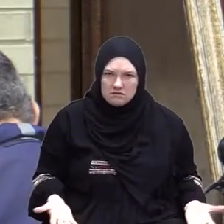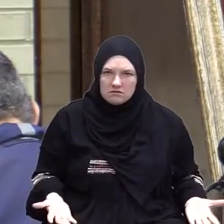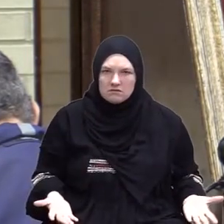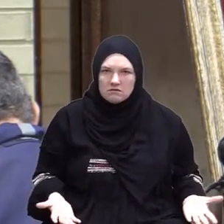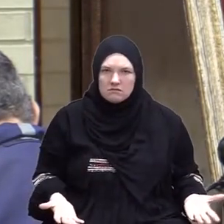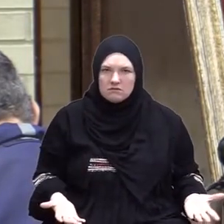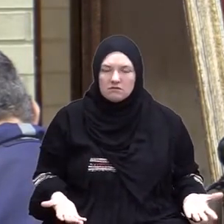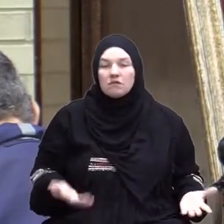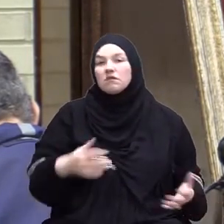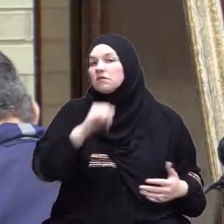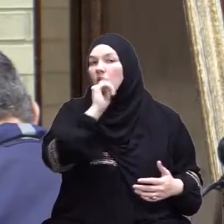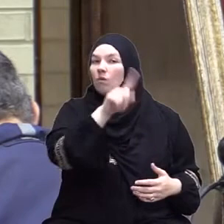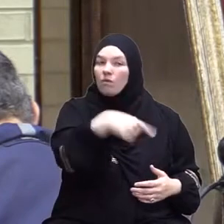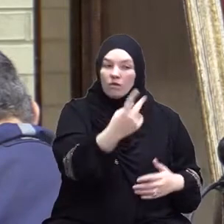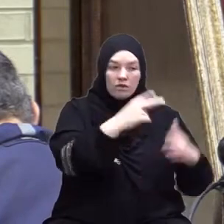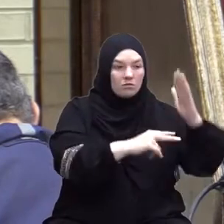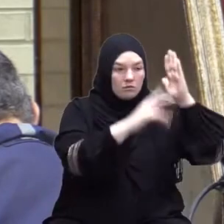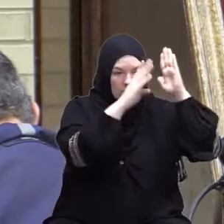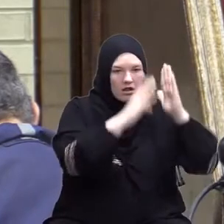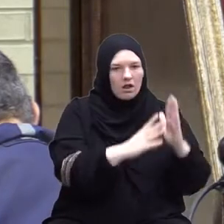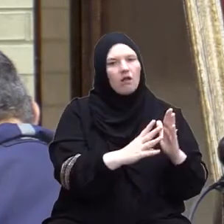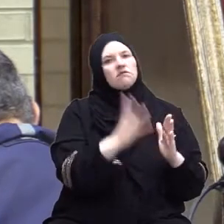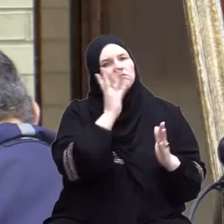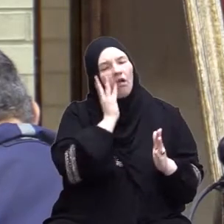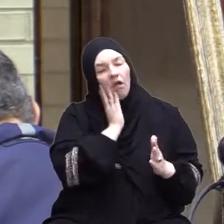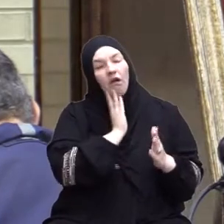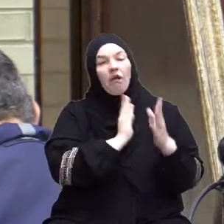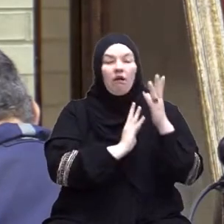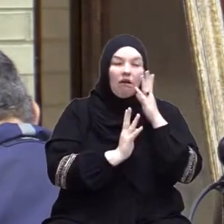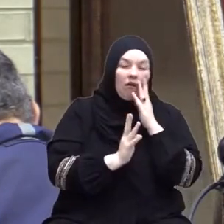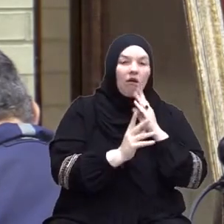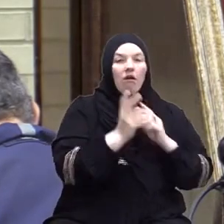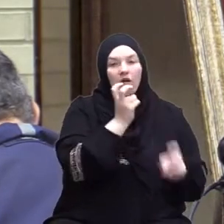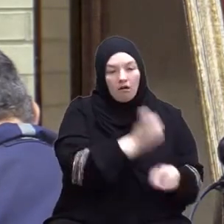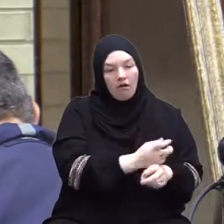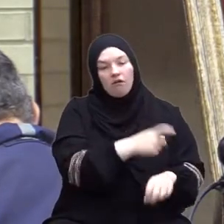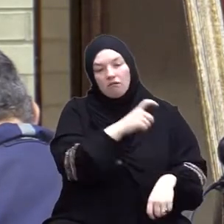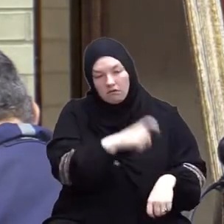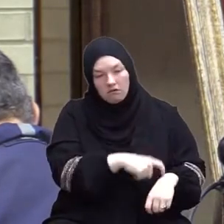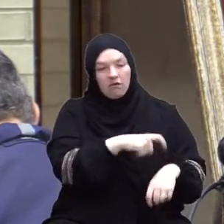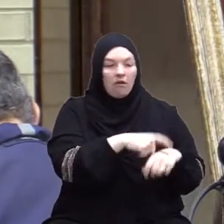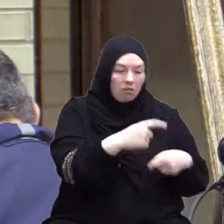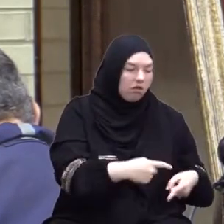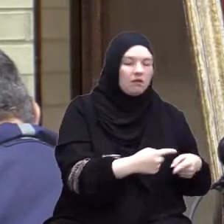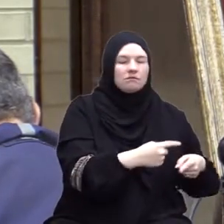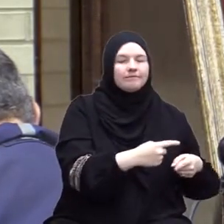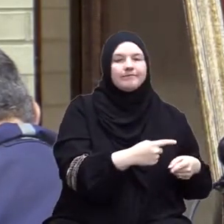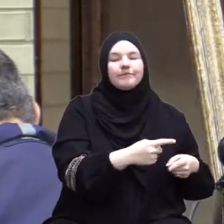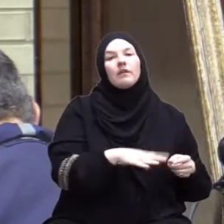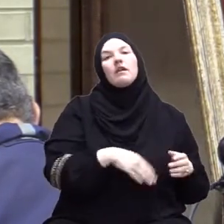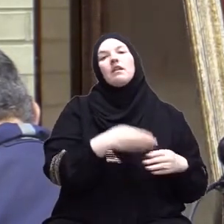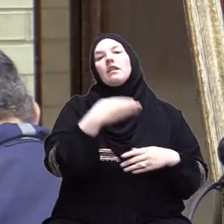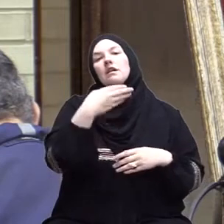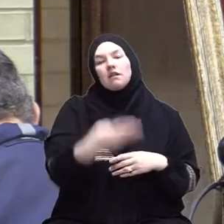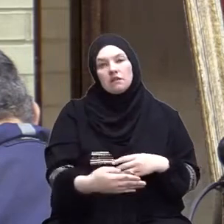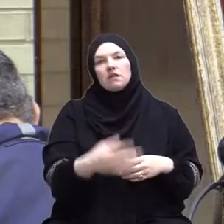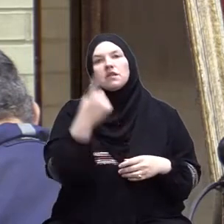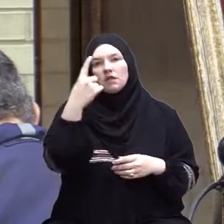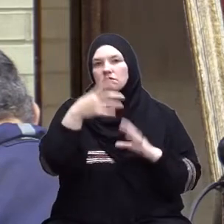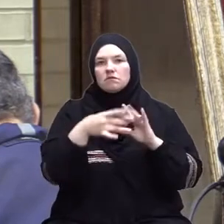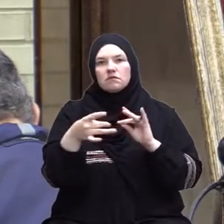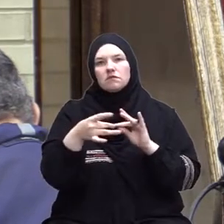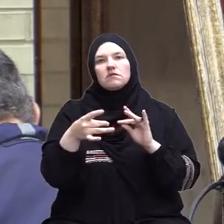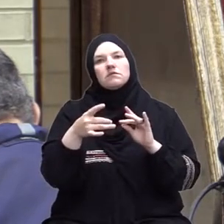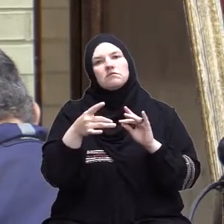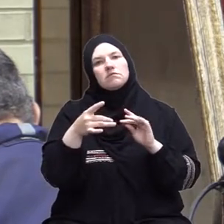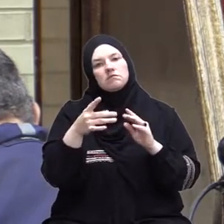So not only the prophet will have to go or come from another community, but the next revelation definitely has to go